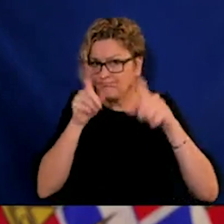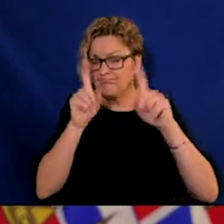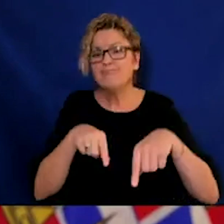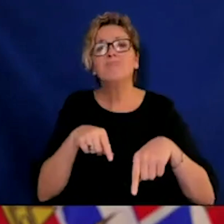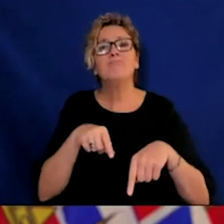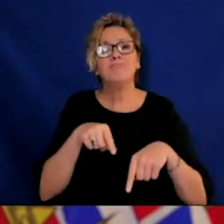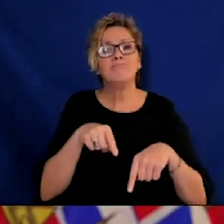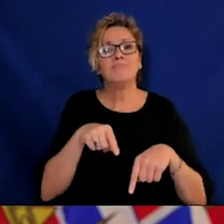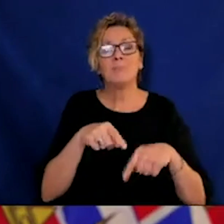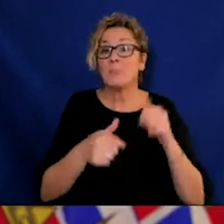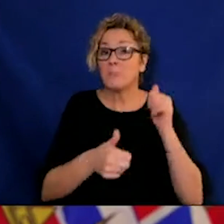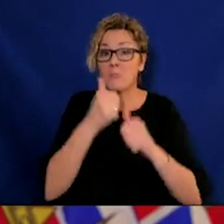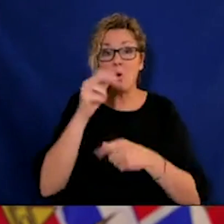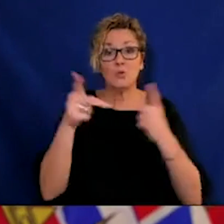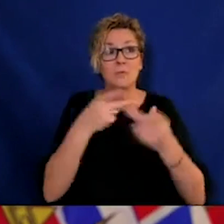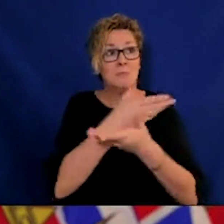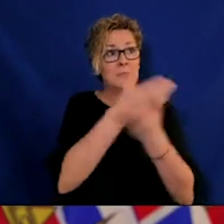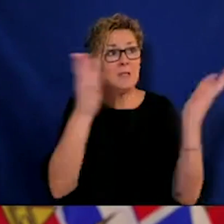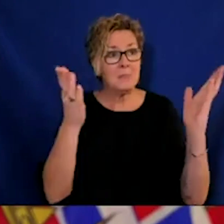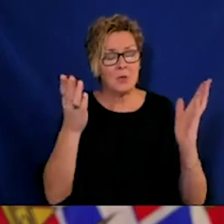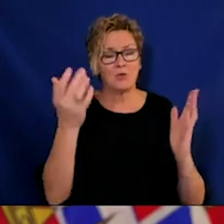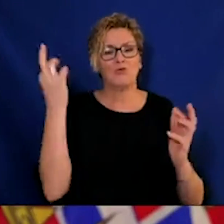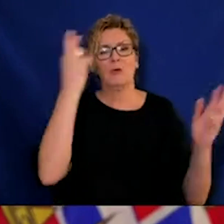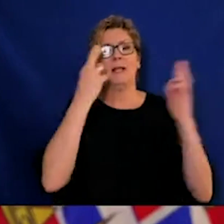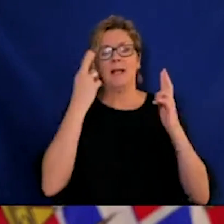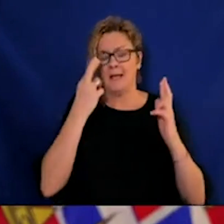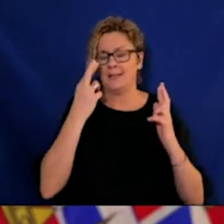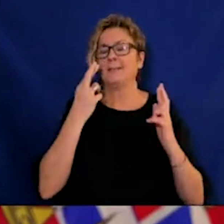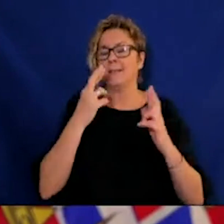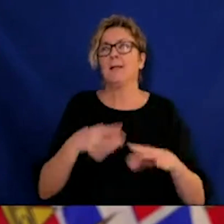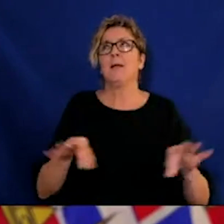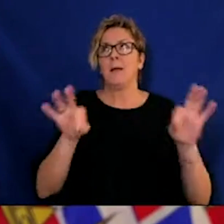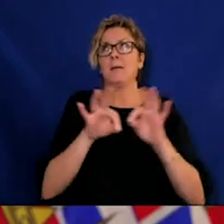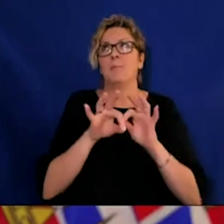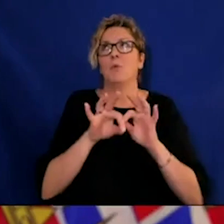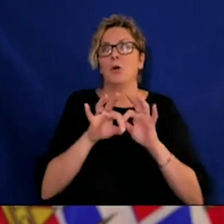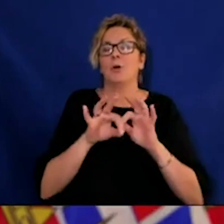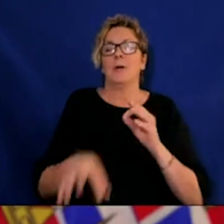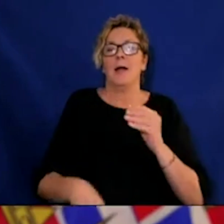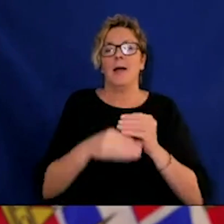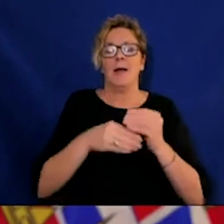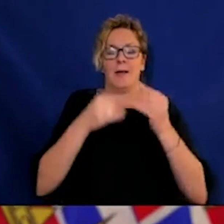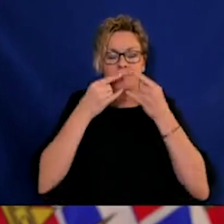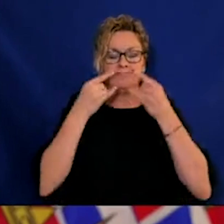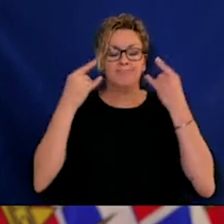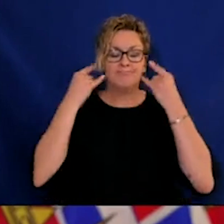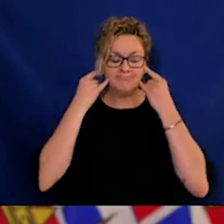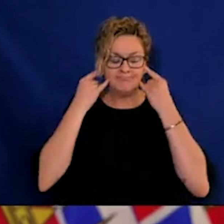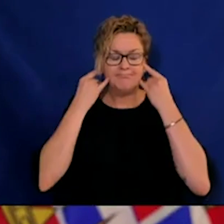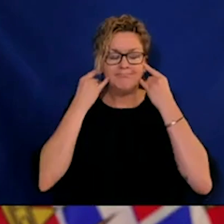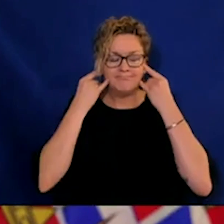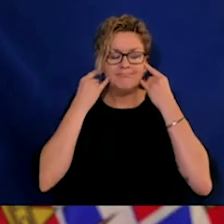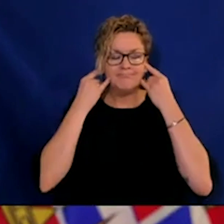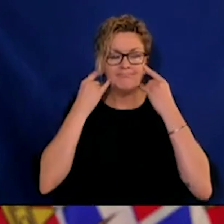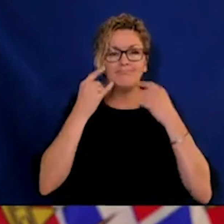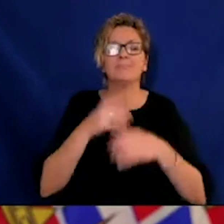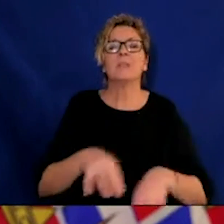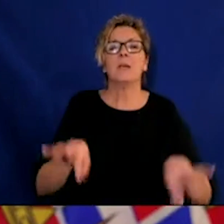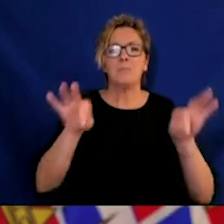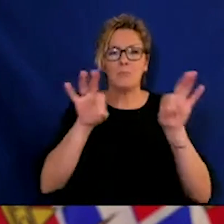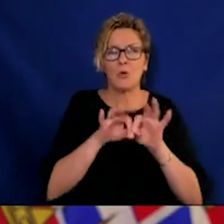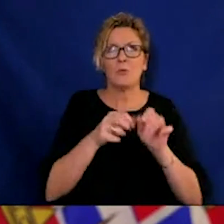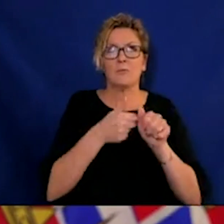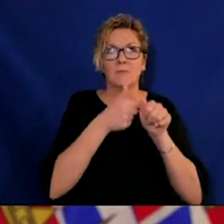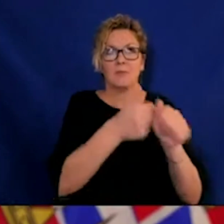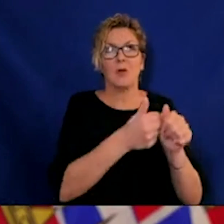the importance of stopping this virus and stopping transmission in our communities. It is our collective effort that makes